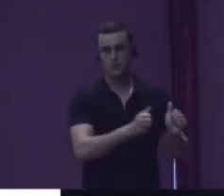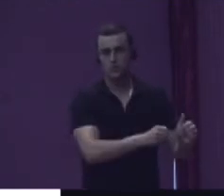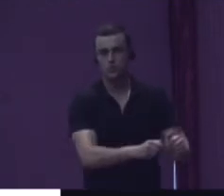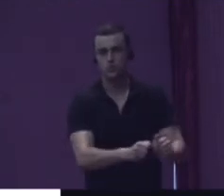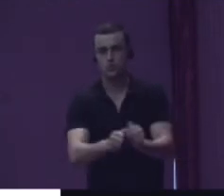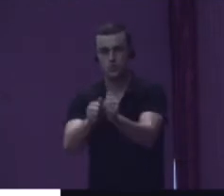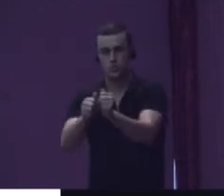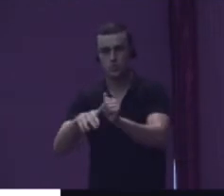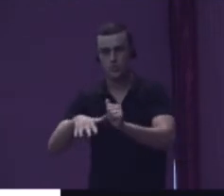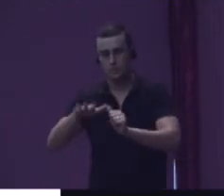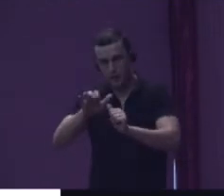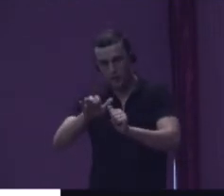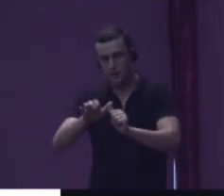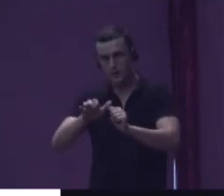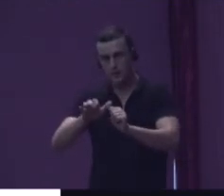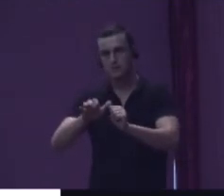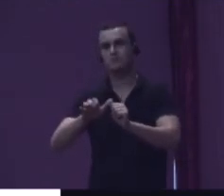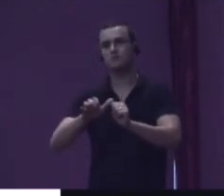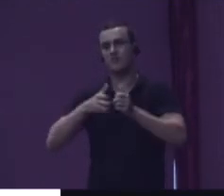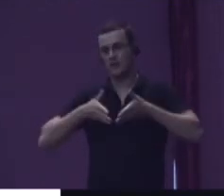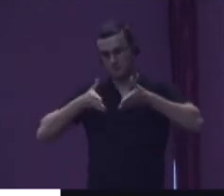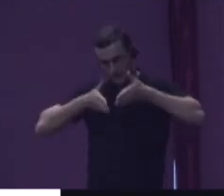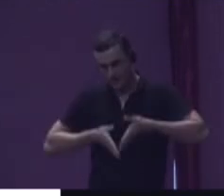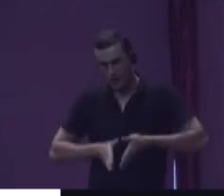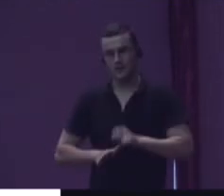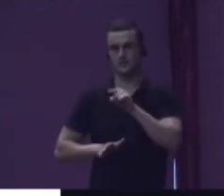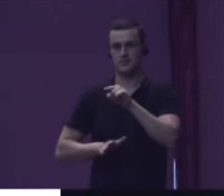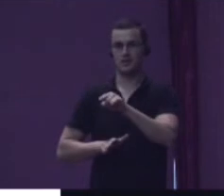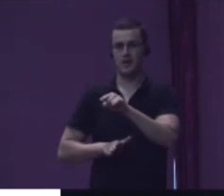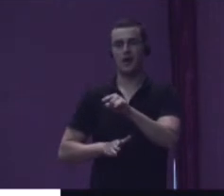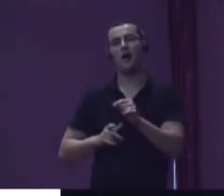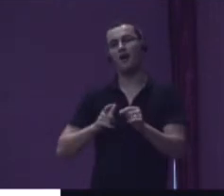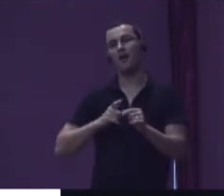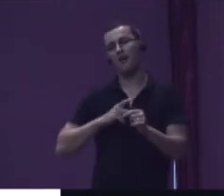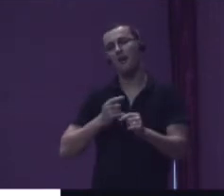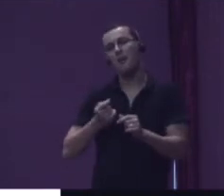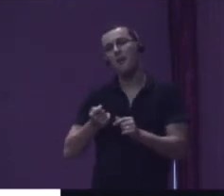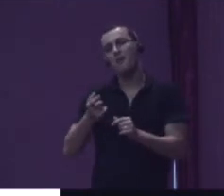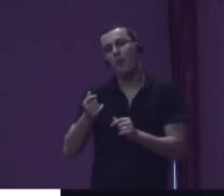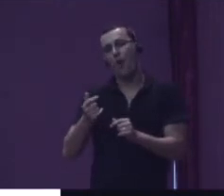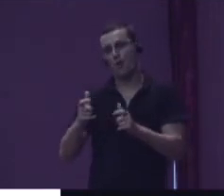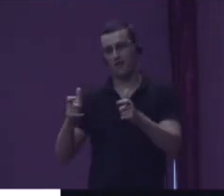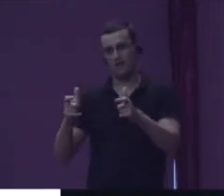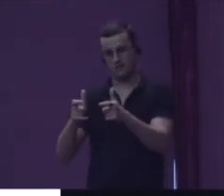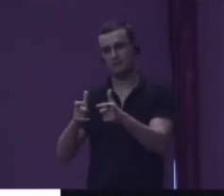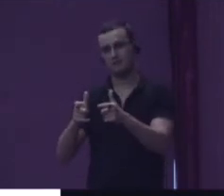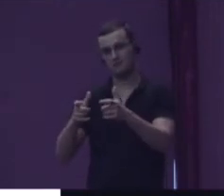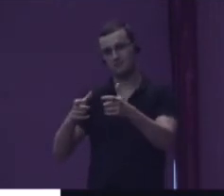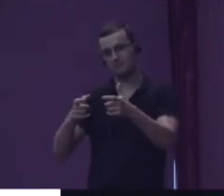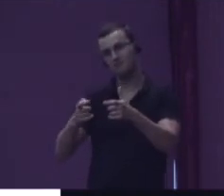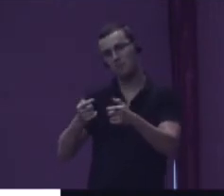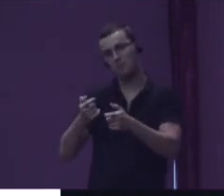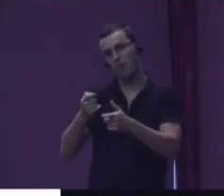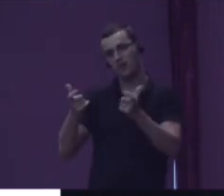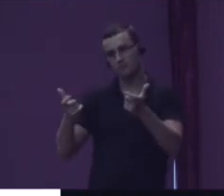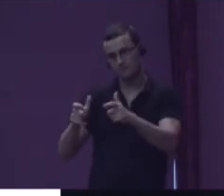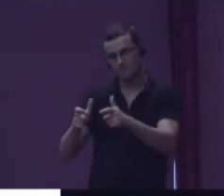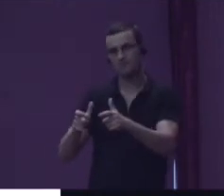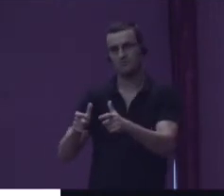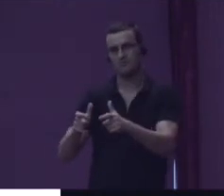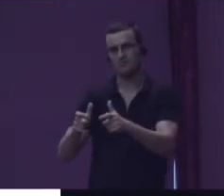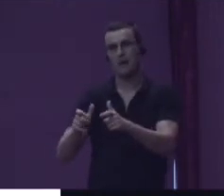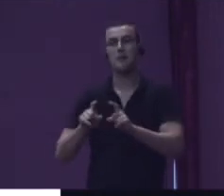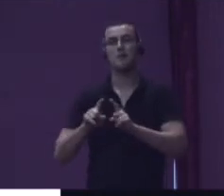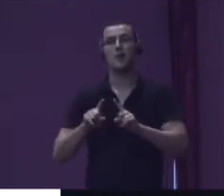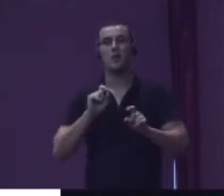them. If it's a government one, it's built next to the hospital. It's a waiting place, and when the woman's time